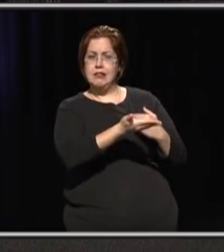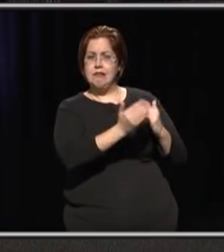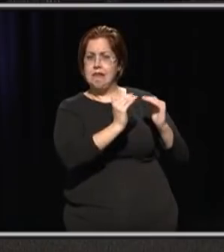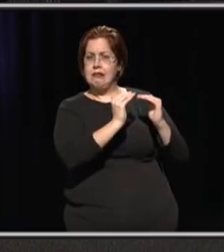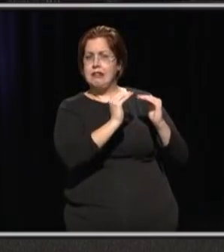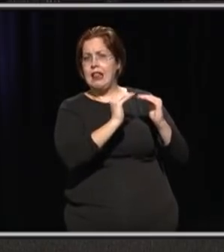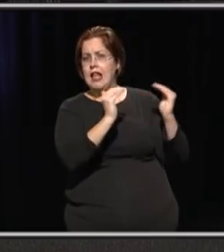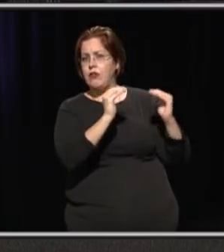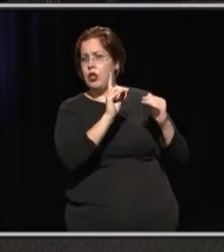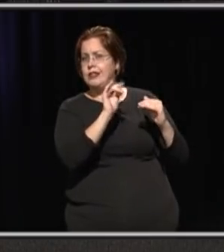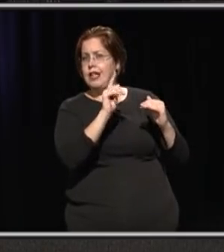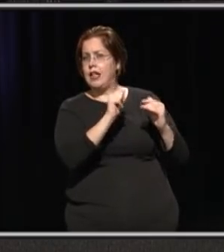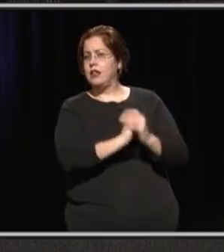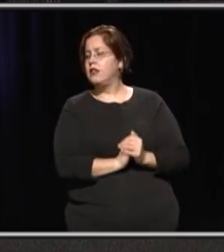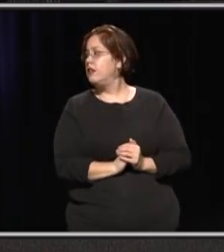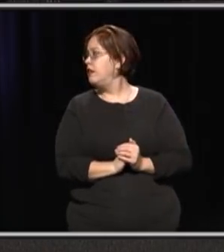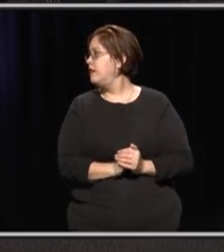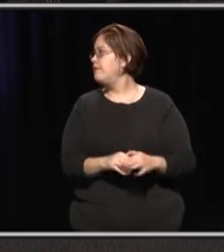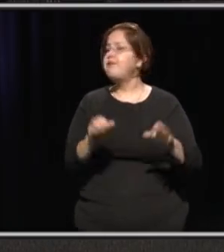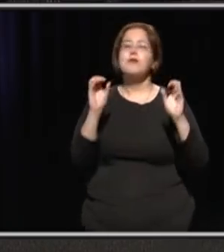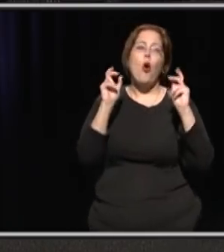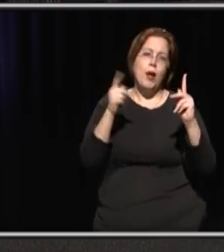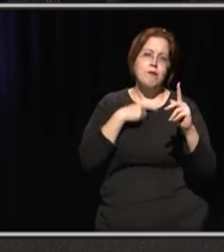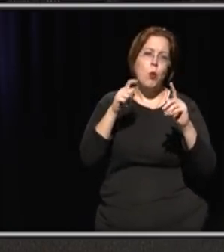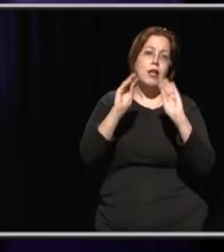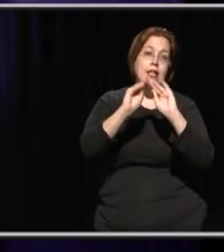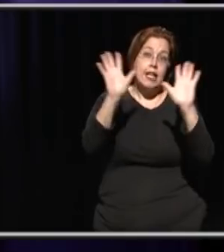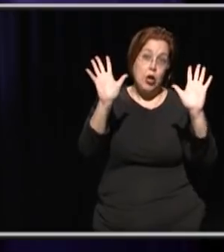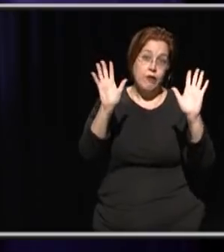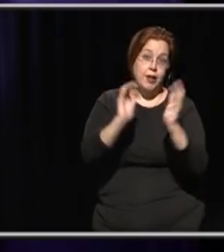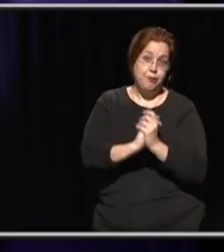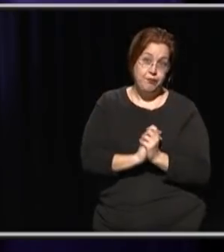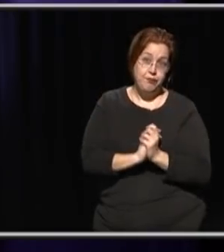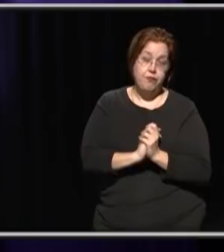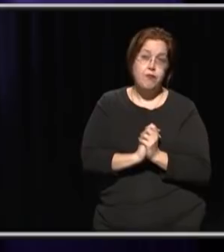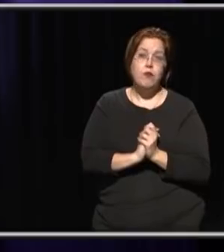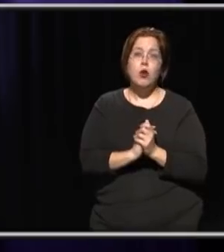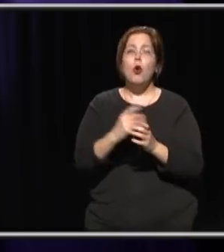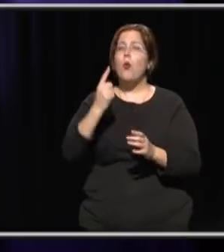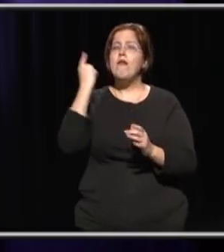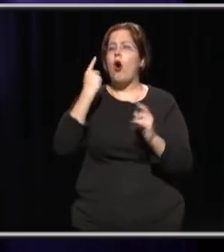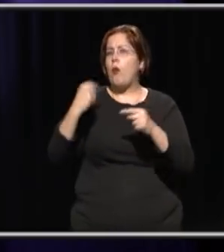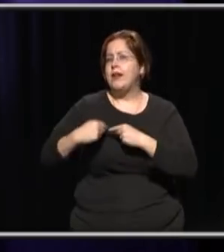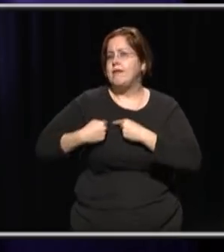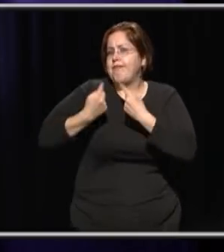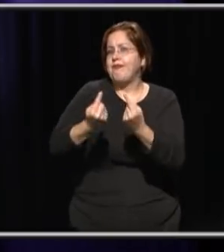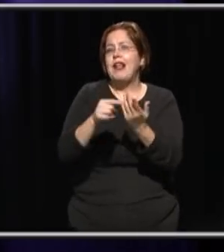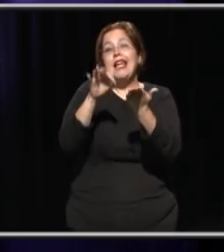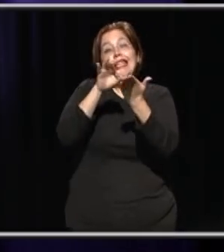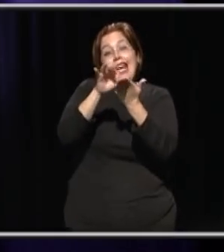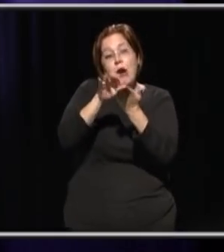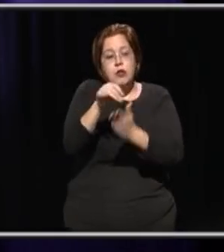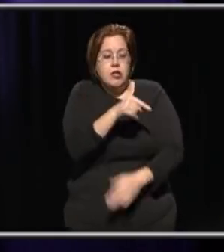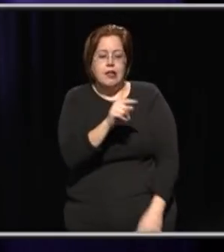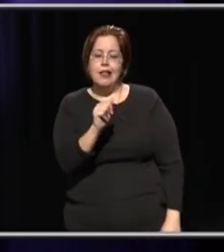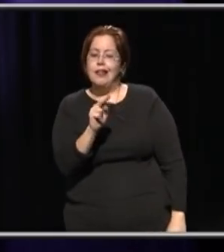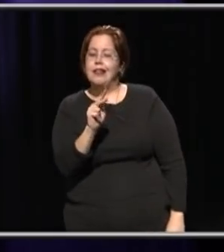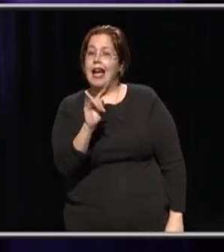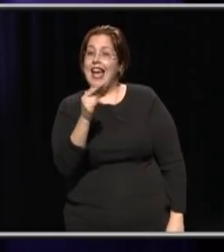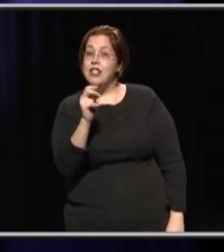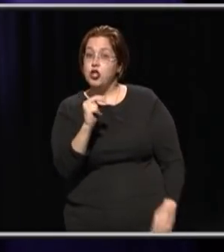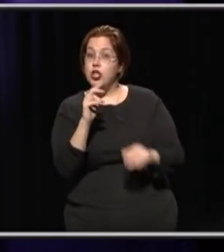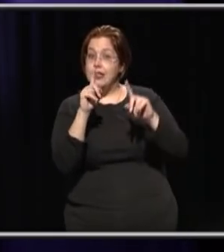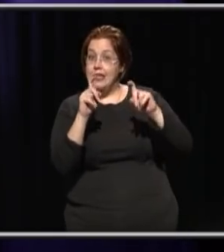data? Okay, so I need to clarify that we have always counted the antigen tests.